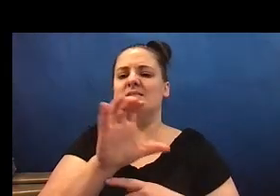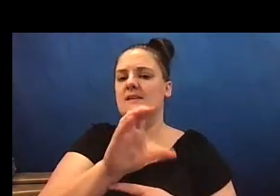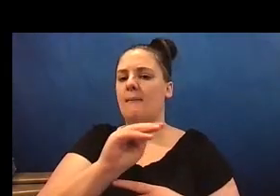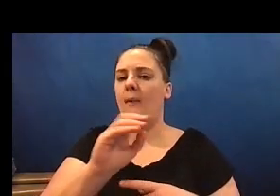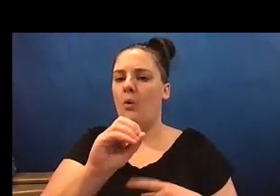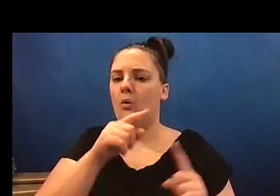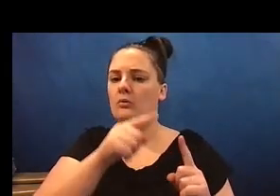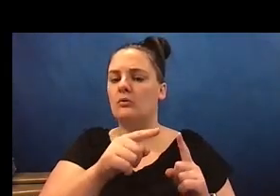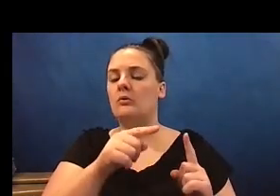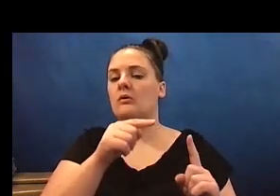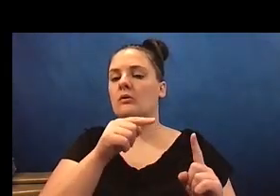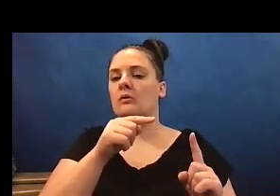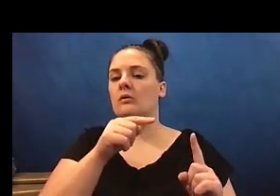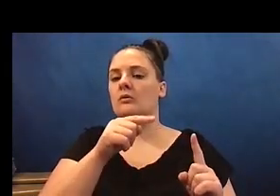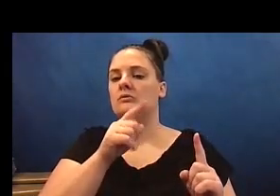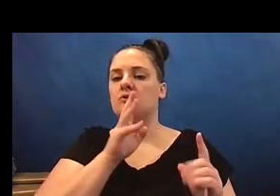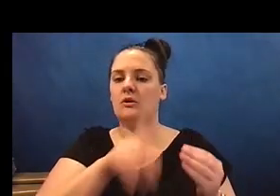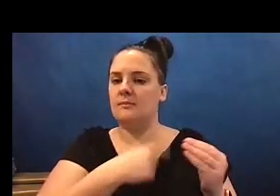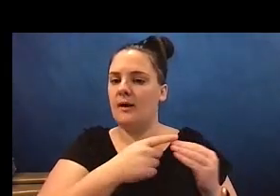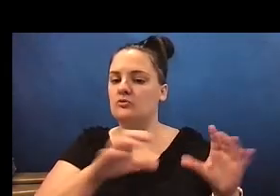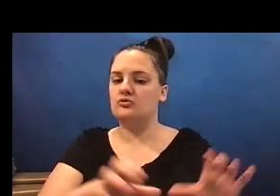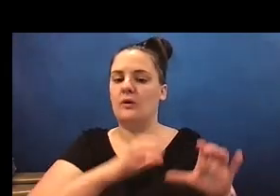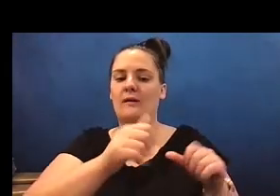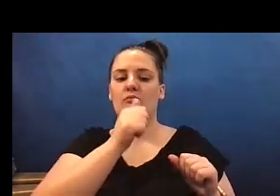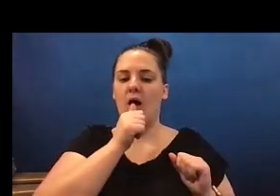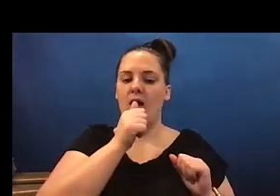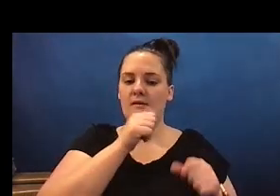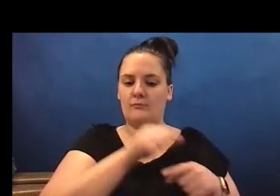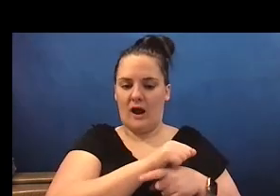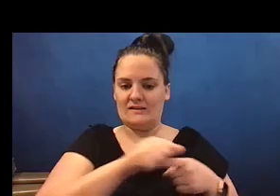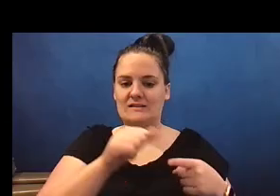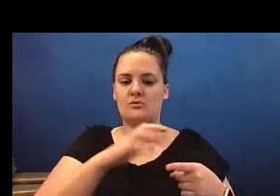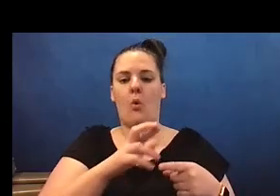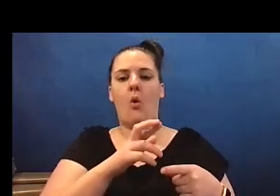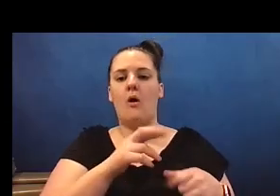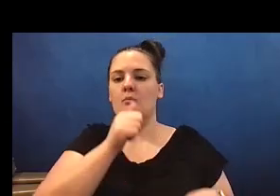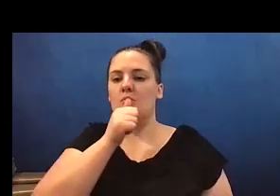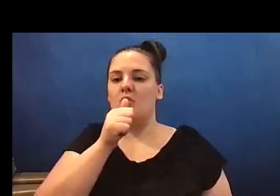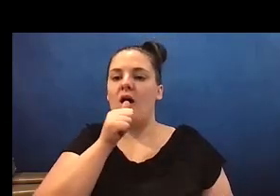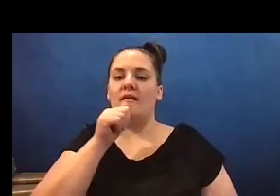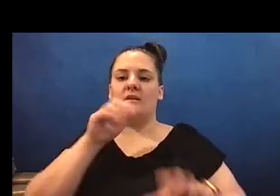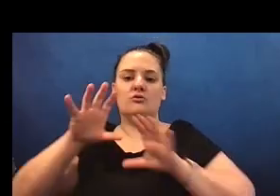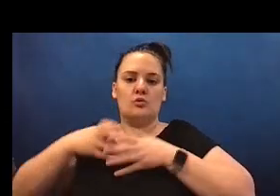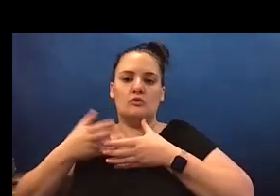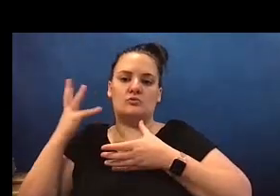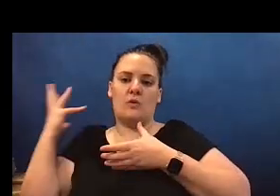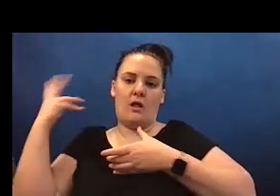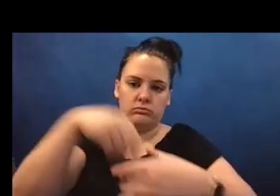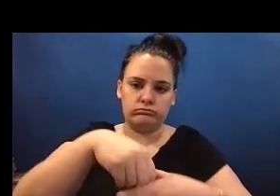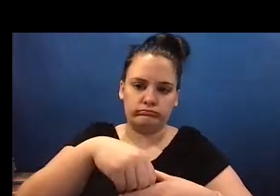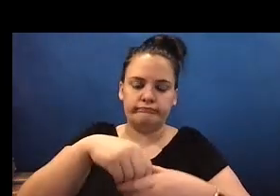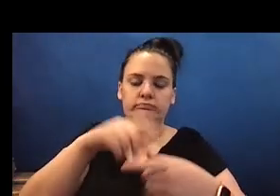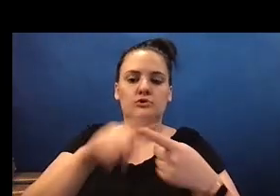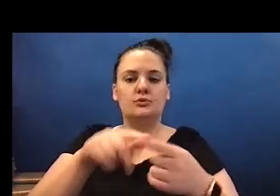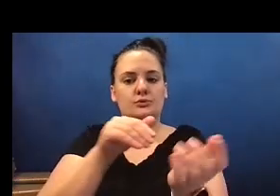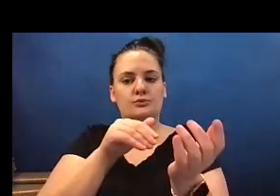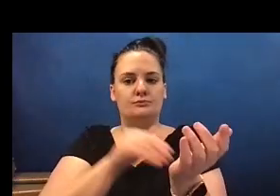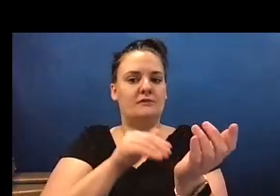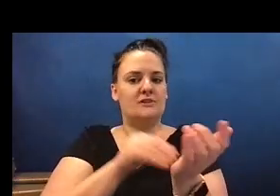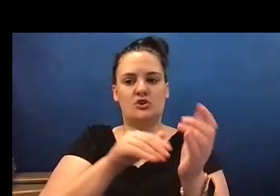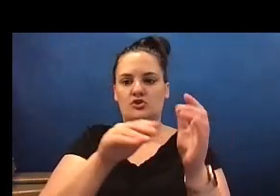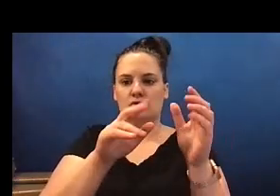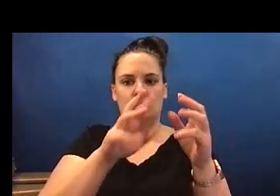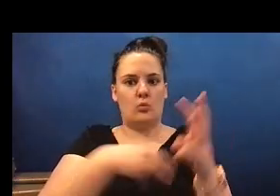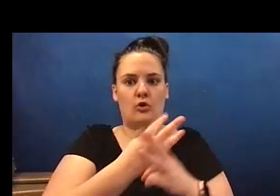systems buying up practices or private venture coming into the physician world and